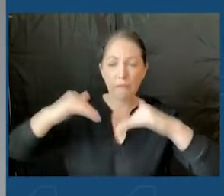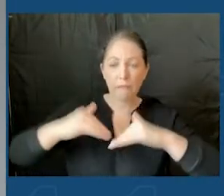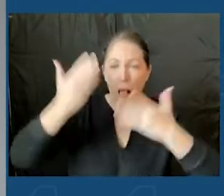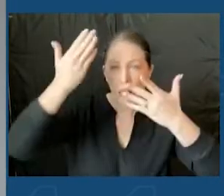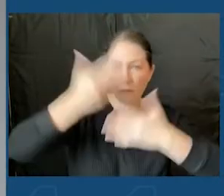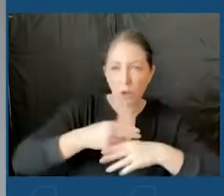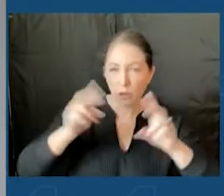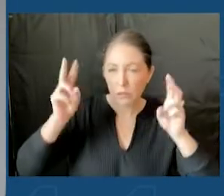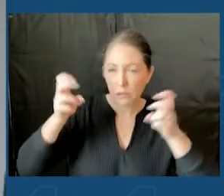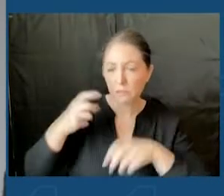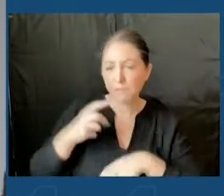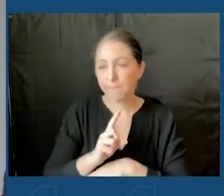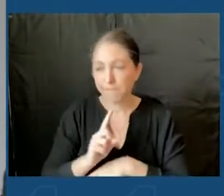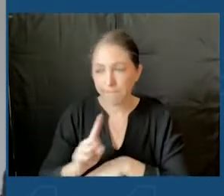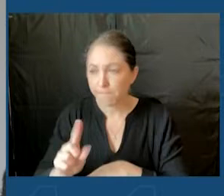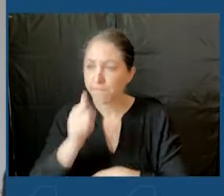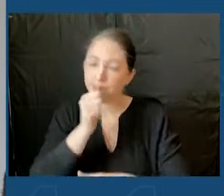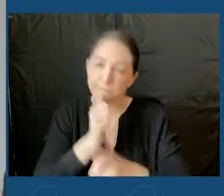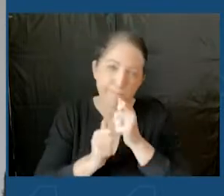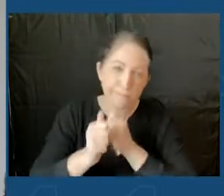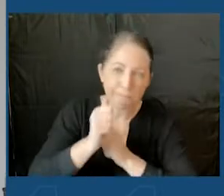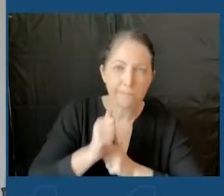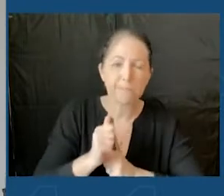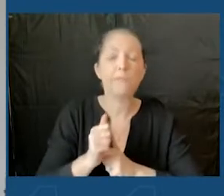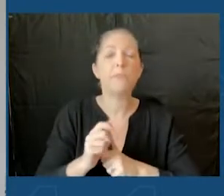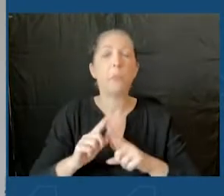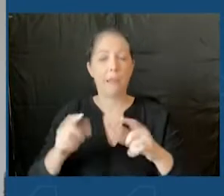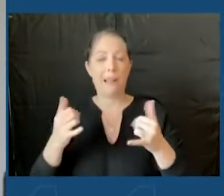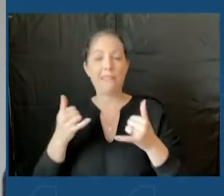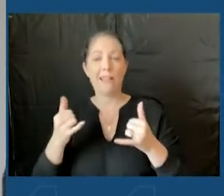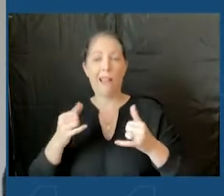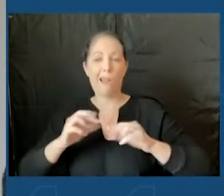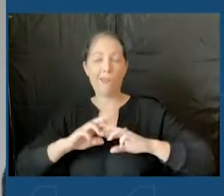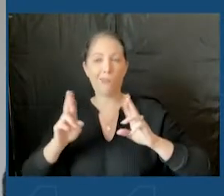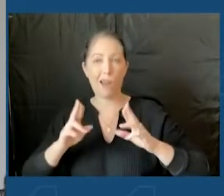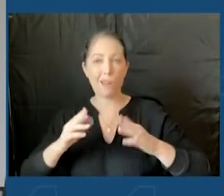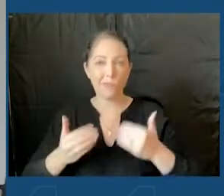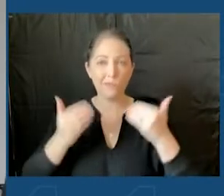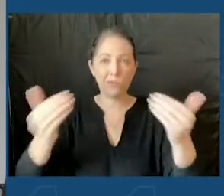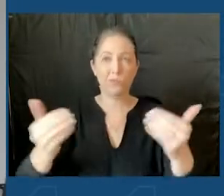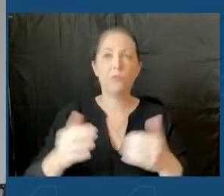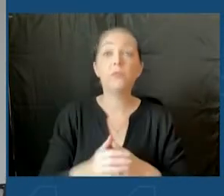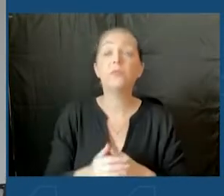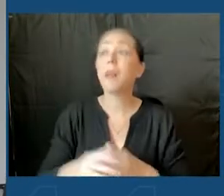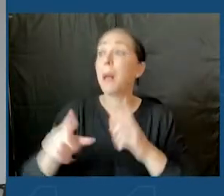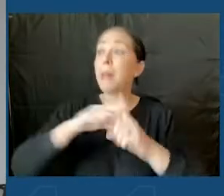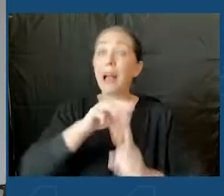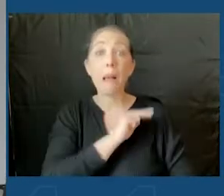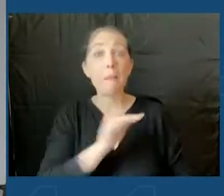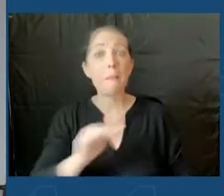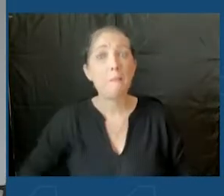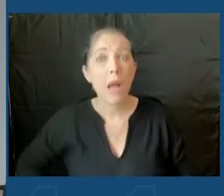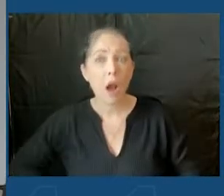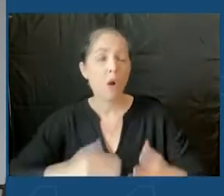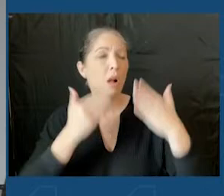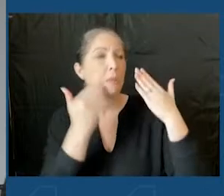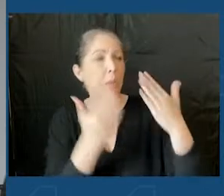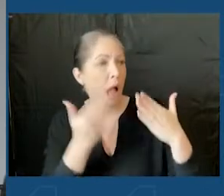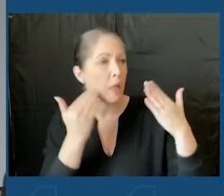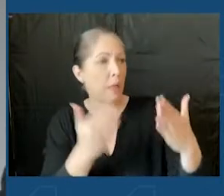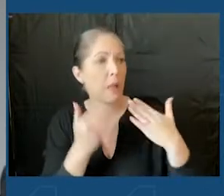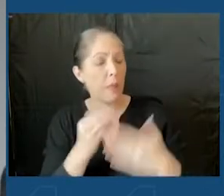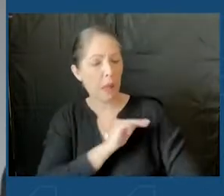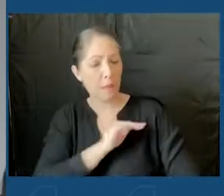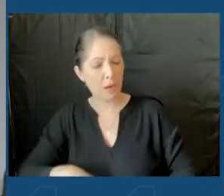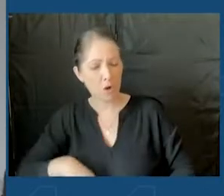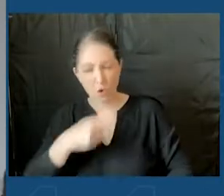of our elected leaders, our amazing mayor, who showed leadership when this city was crying for a leader. You were there, Mayor